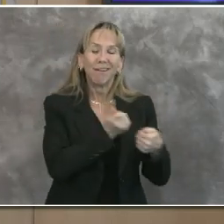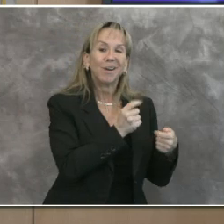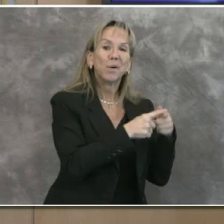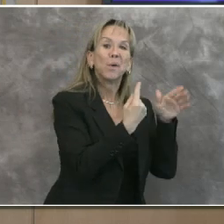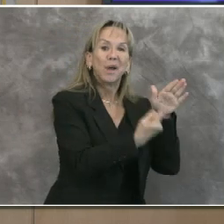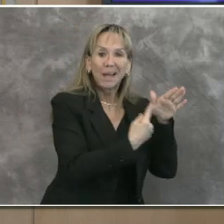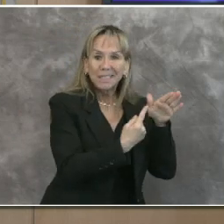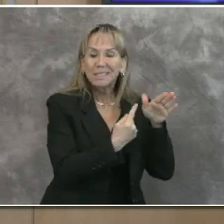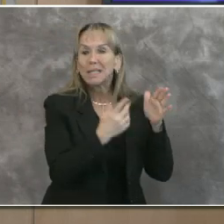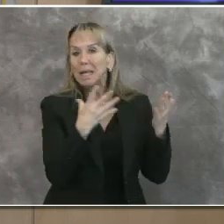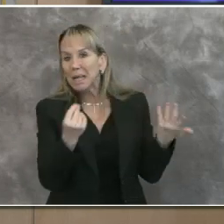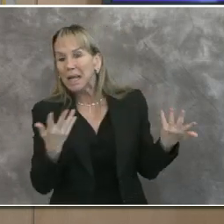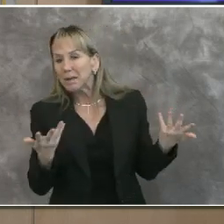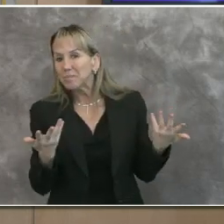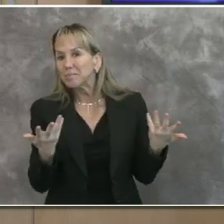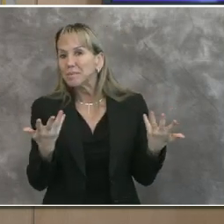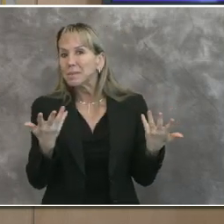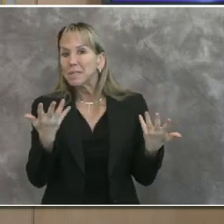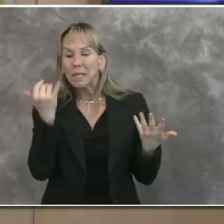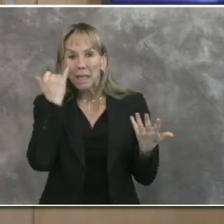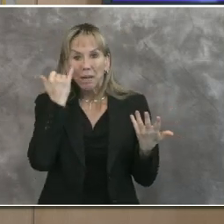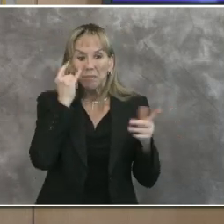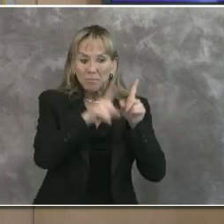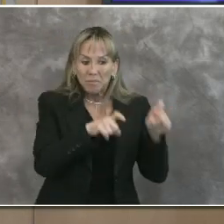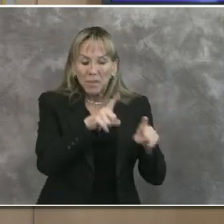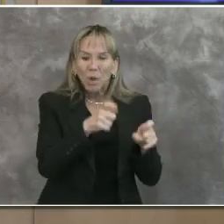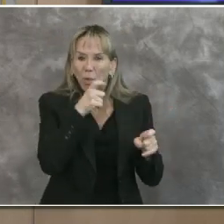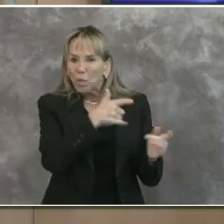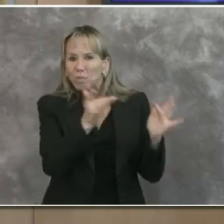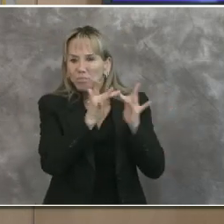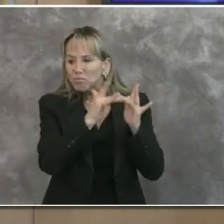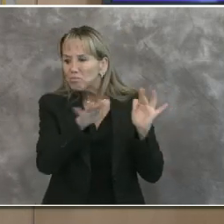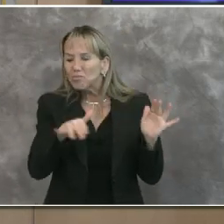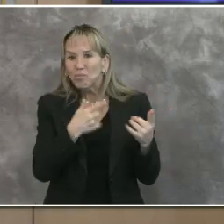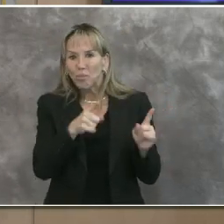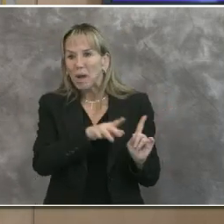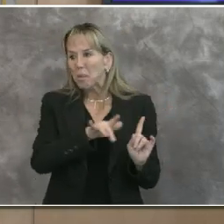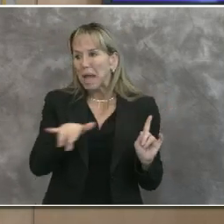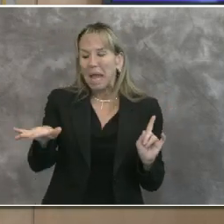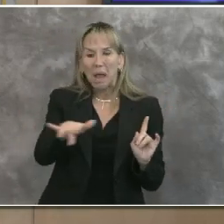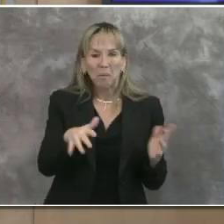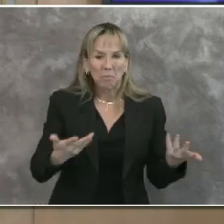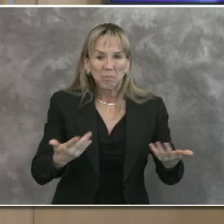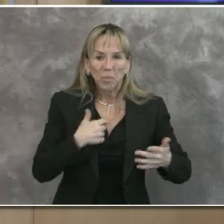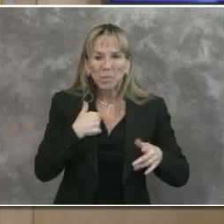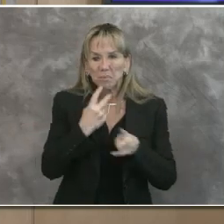isolation and absolutely identify anybody who was in contact with her while she was not in the facility.